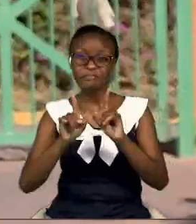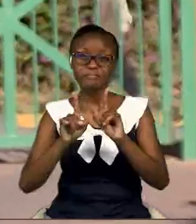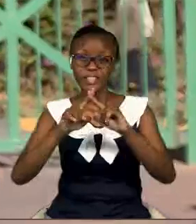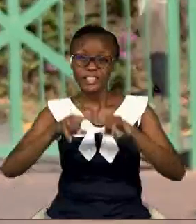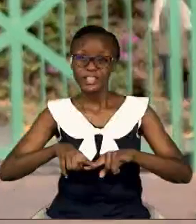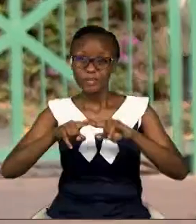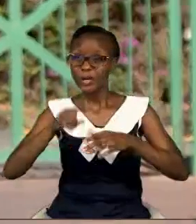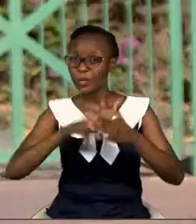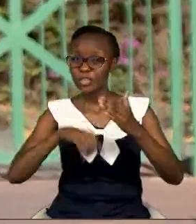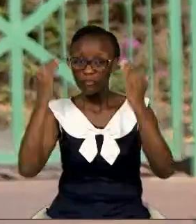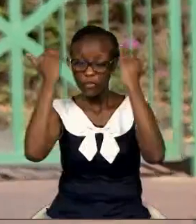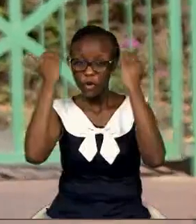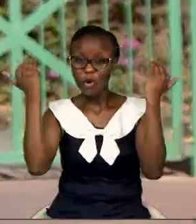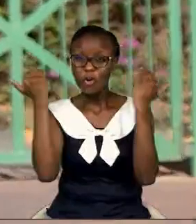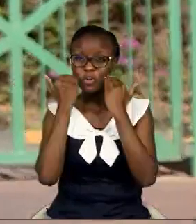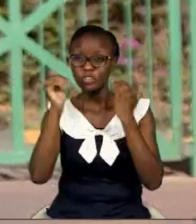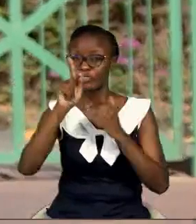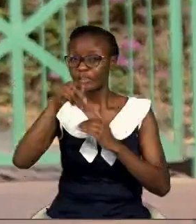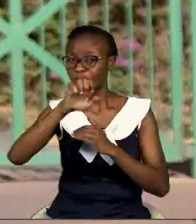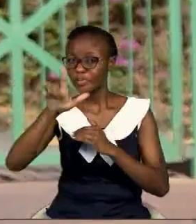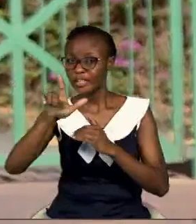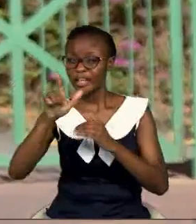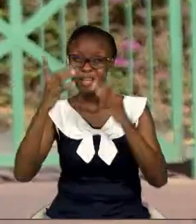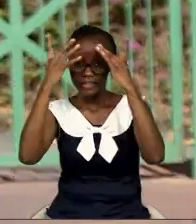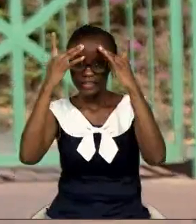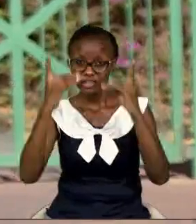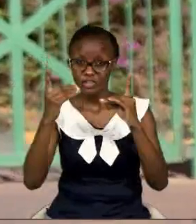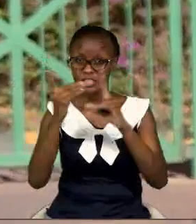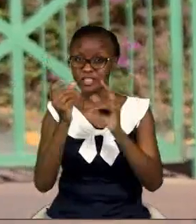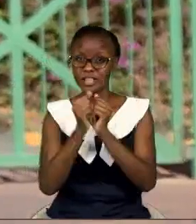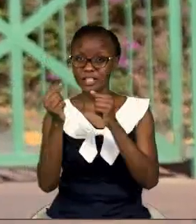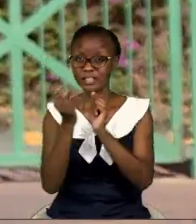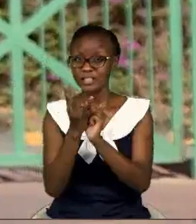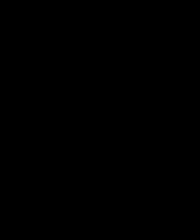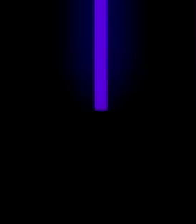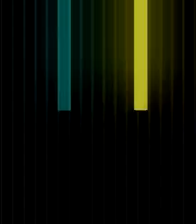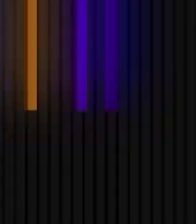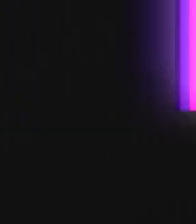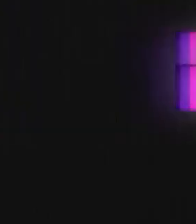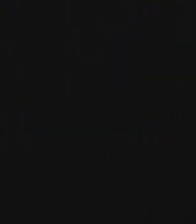on the 19th of November. Scott Morioki for Switch TV News in Nairobi County.